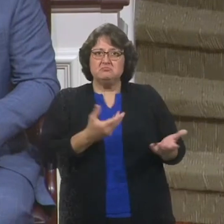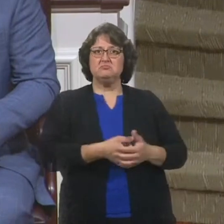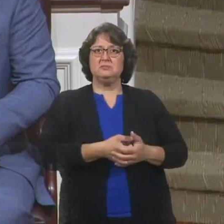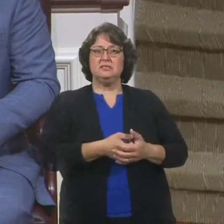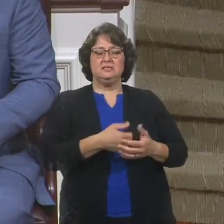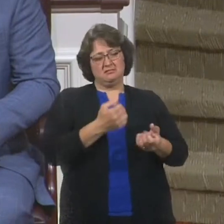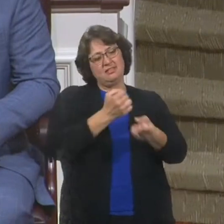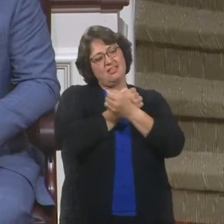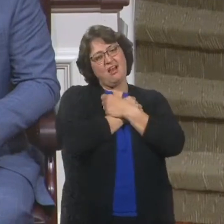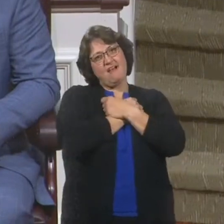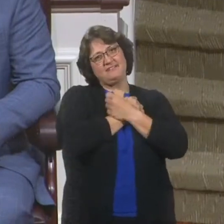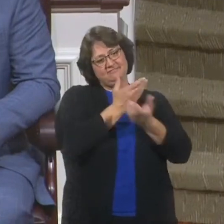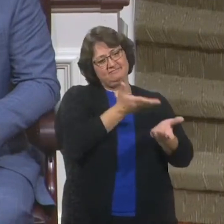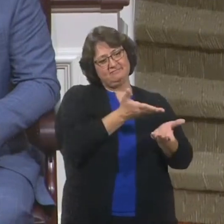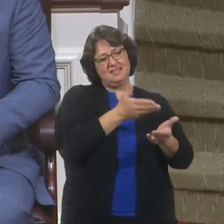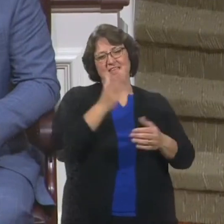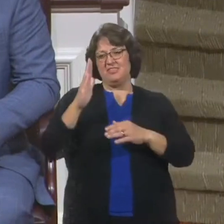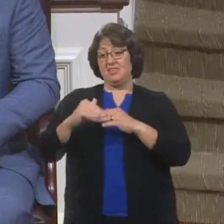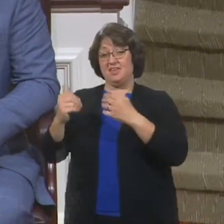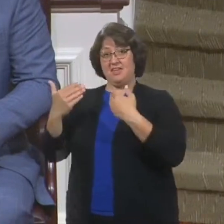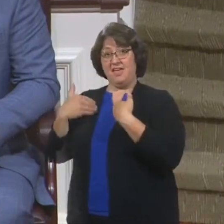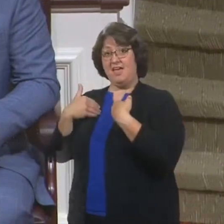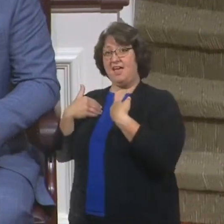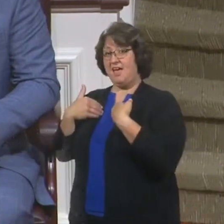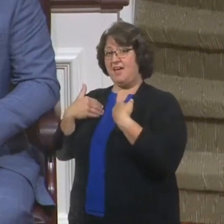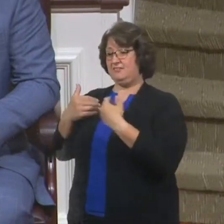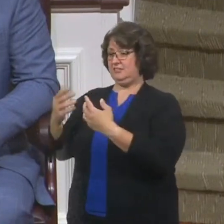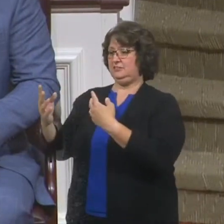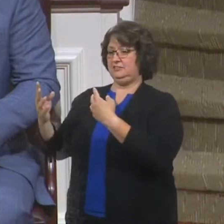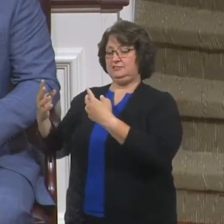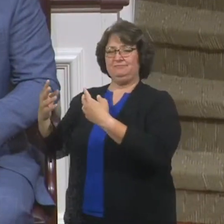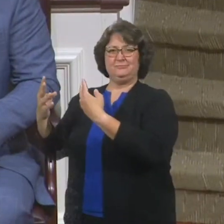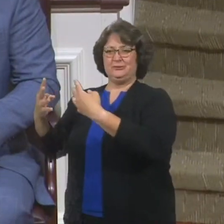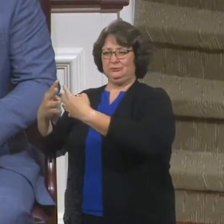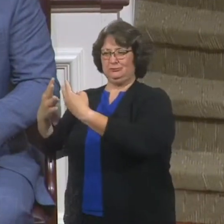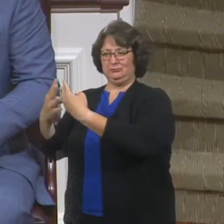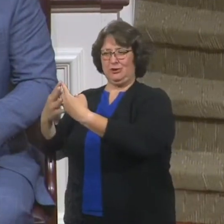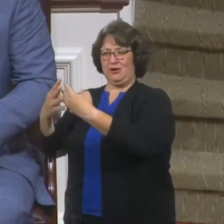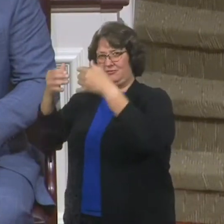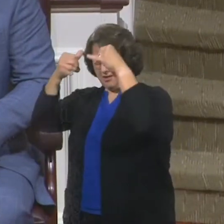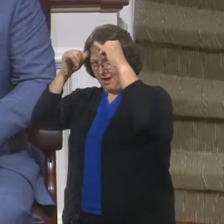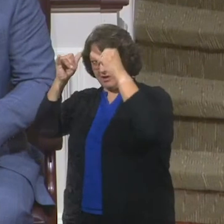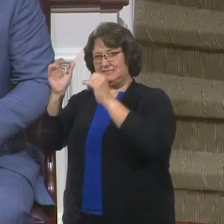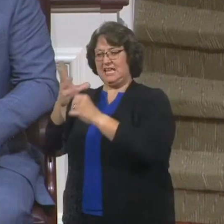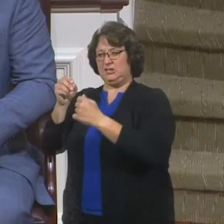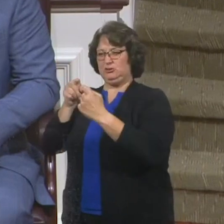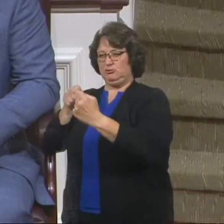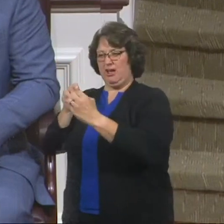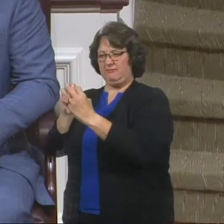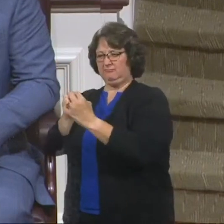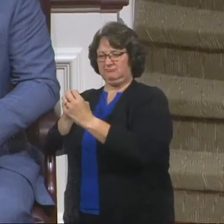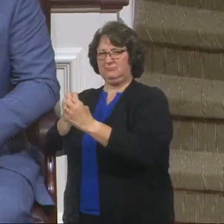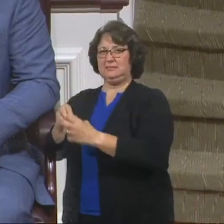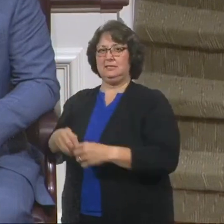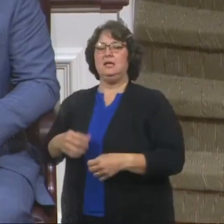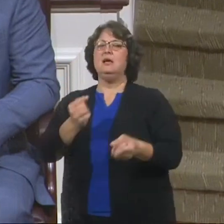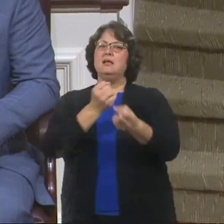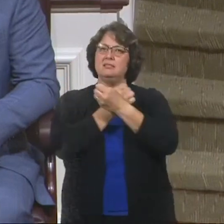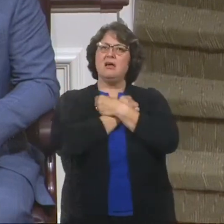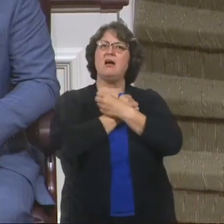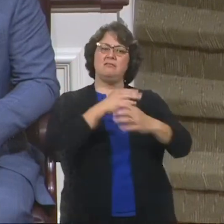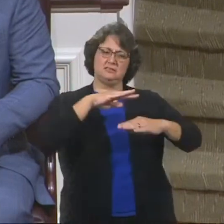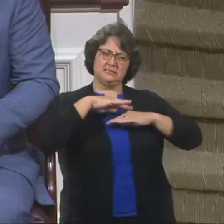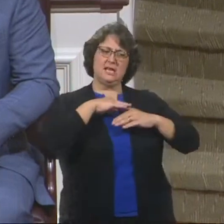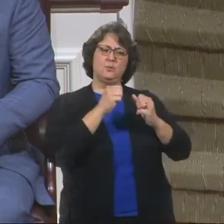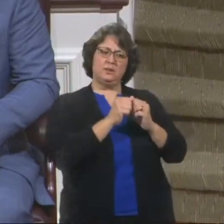and have love than to have a stalled ox and have strife. So love lurks to be content with a little bit